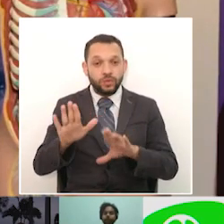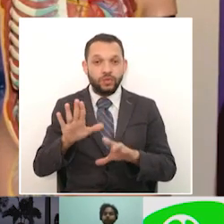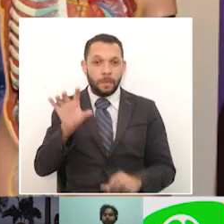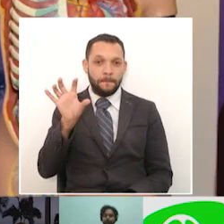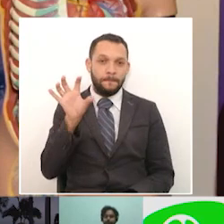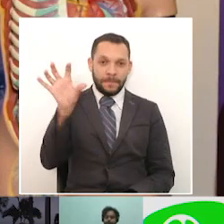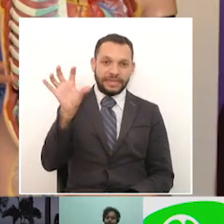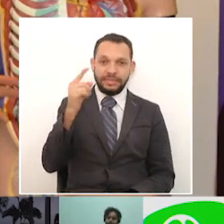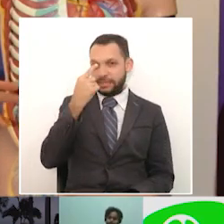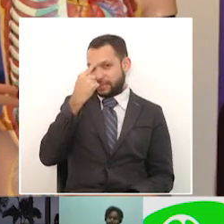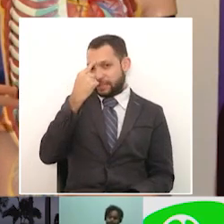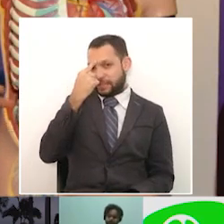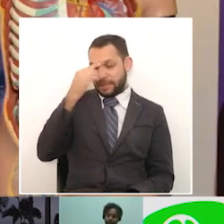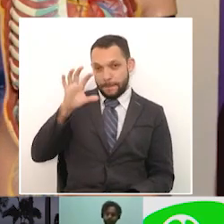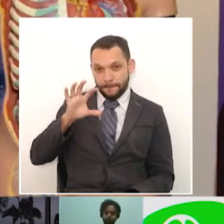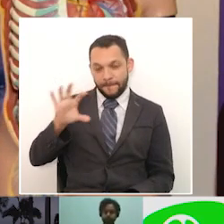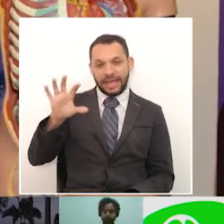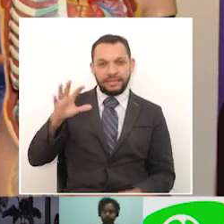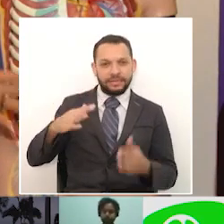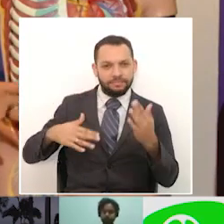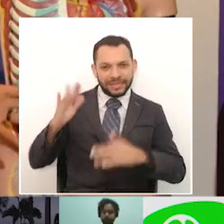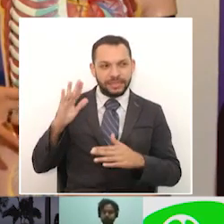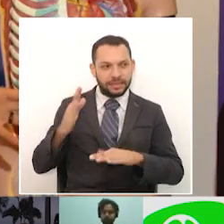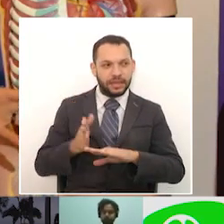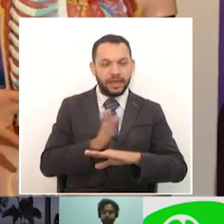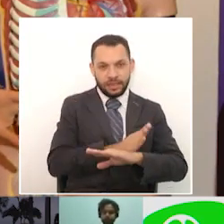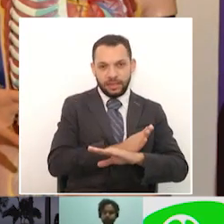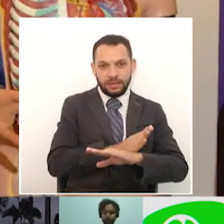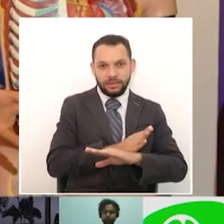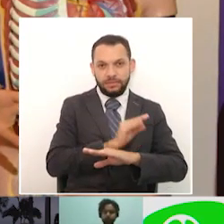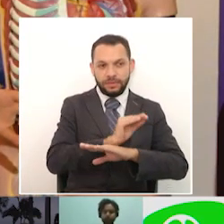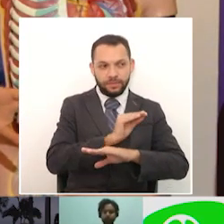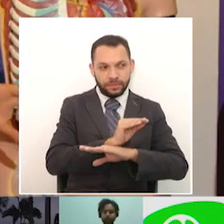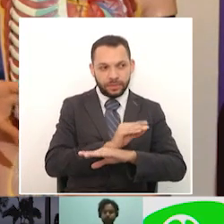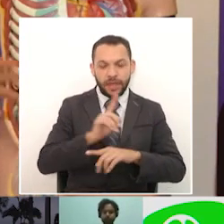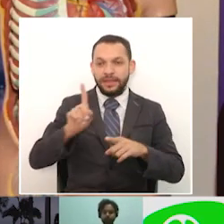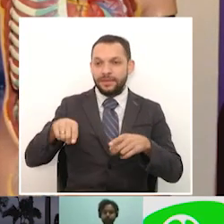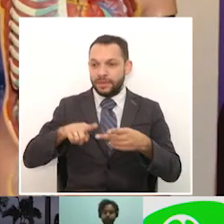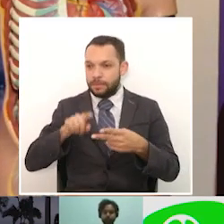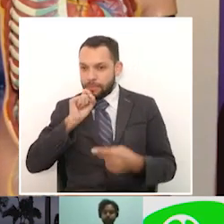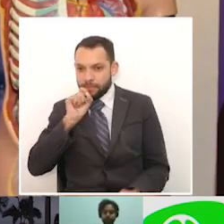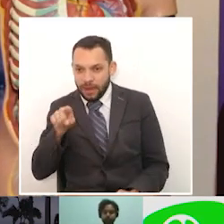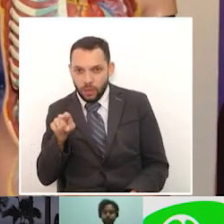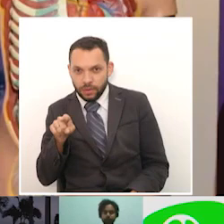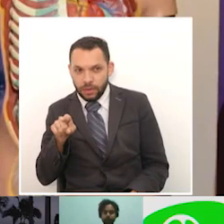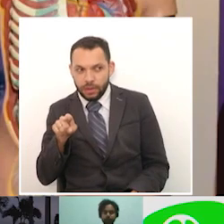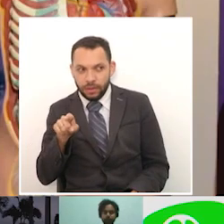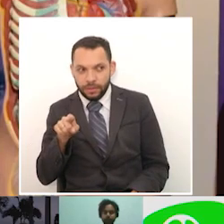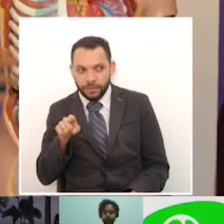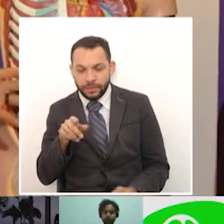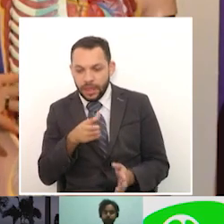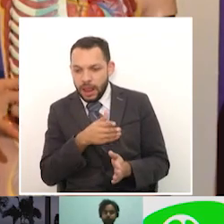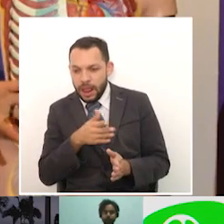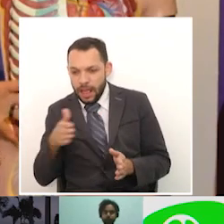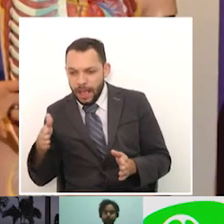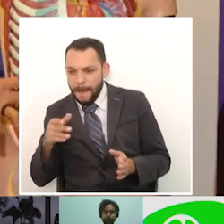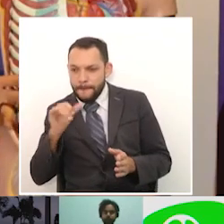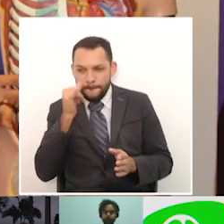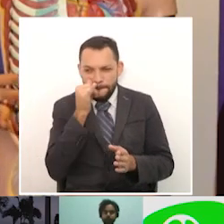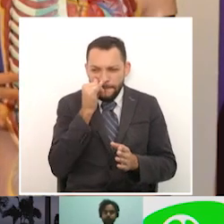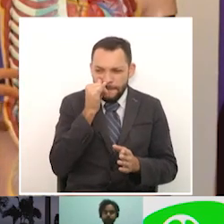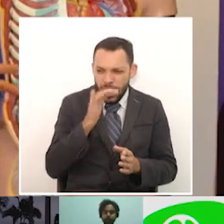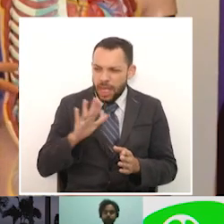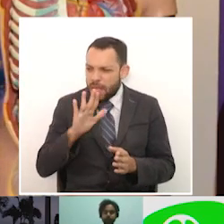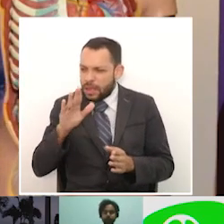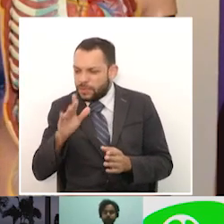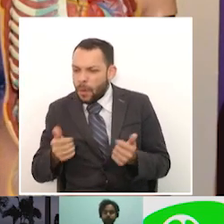Y antes de eso, padre, bueno, vamos a poder hacer esta pregunta a Uttam, pero tenemos que ir con nuestro video. ¿Cuál va a ser esa pregunta que